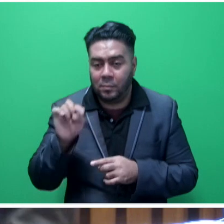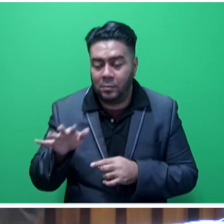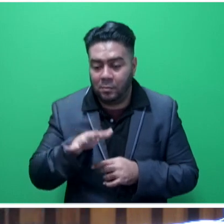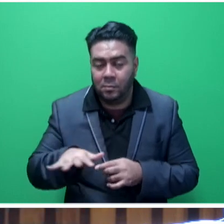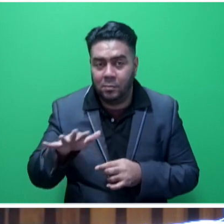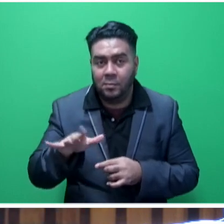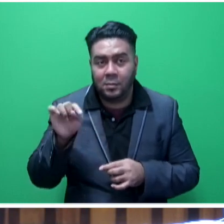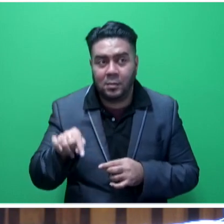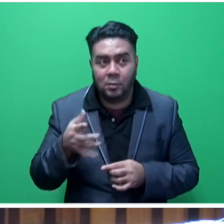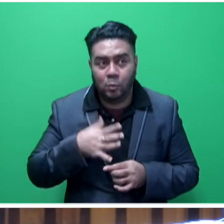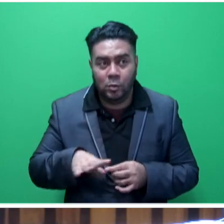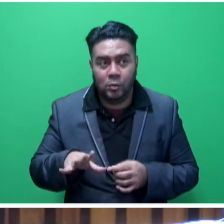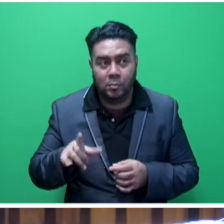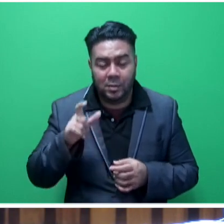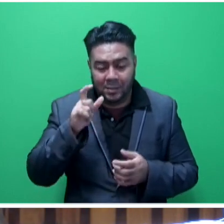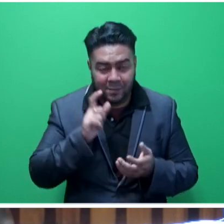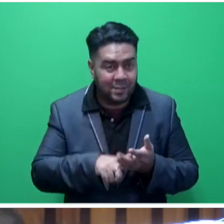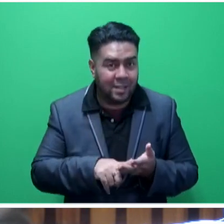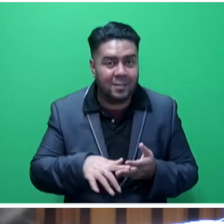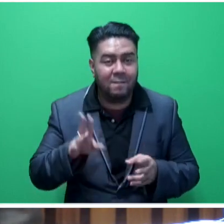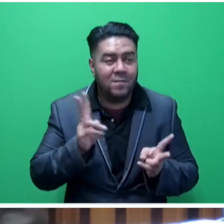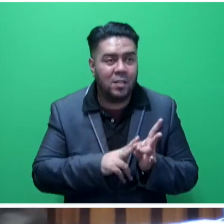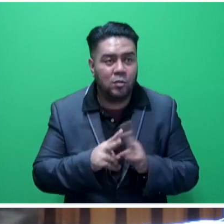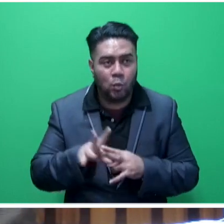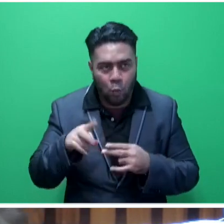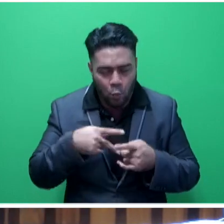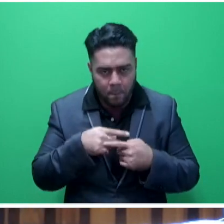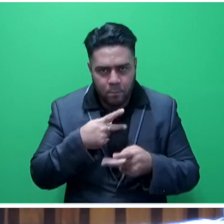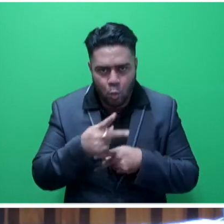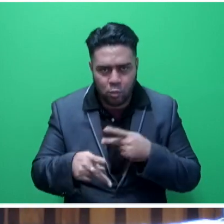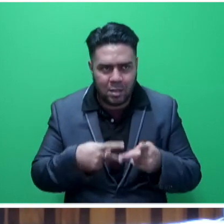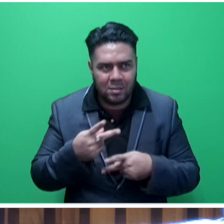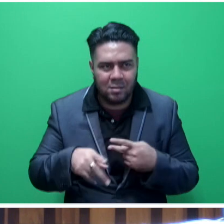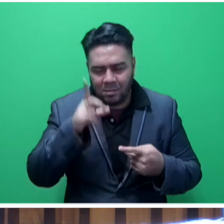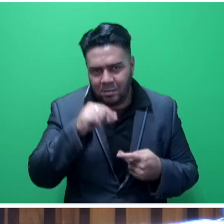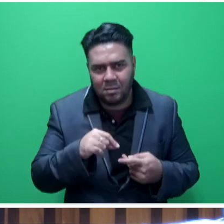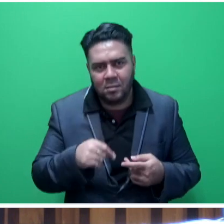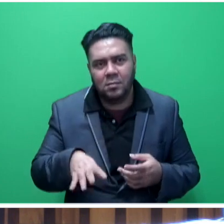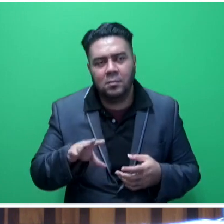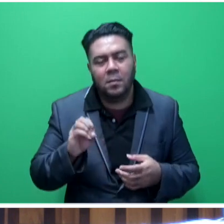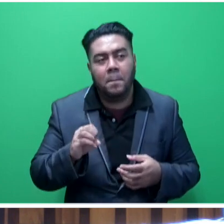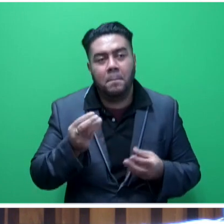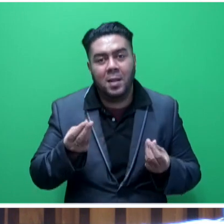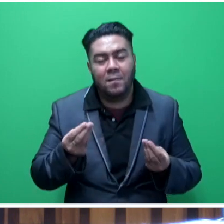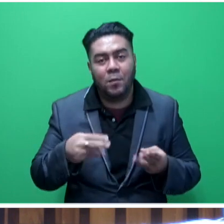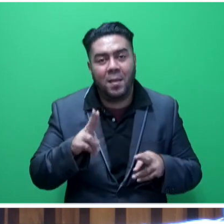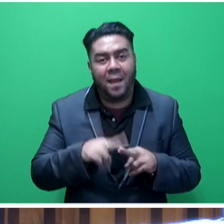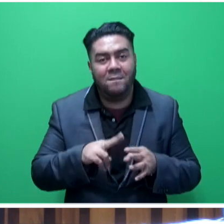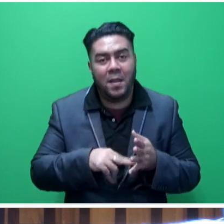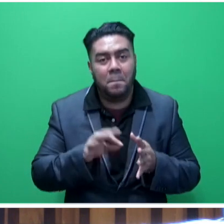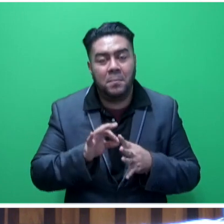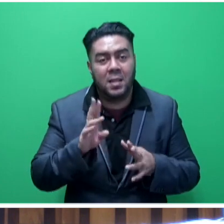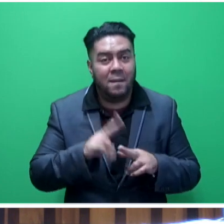settlements that actually want to be classified as villages go through this process so they can also take out the money from FNPF and build their own